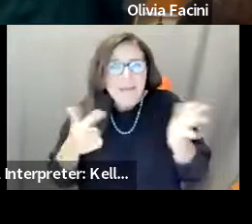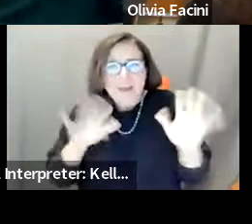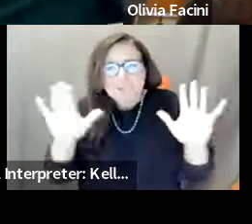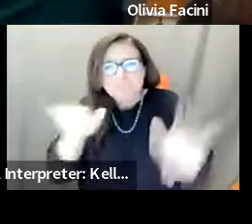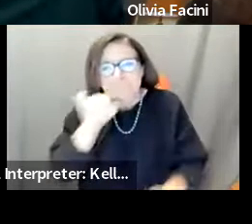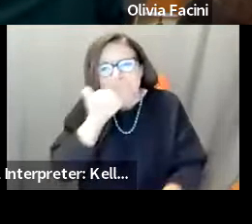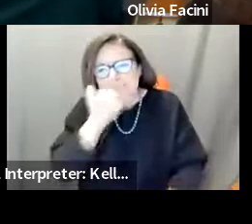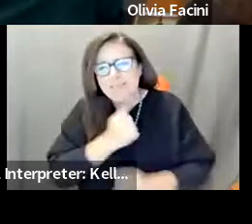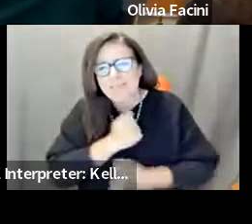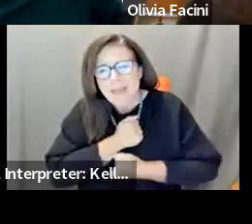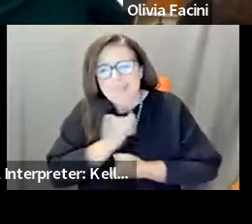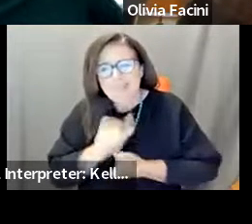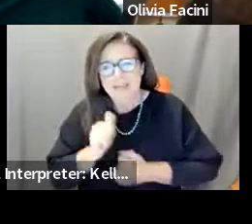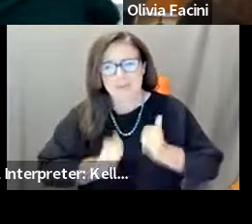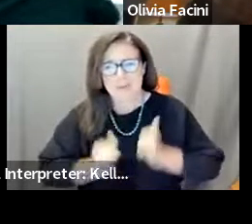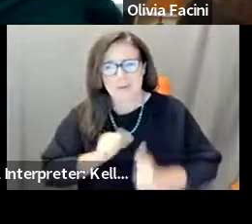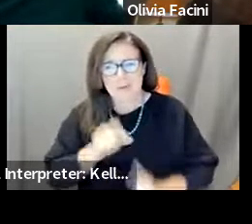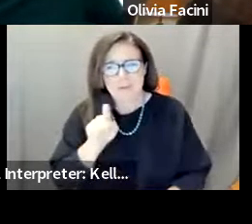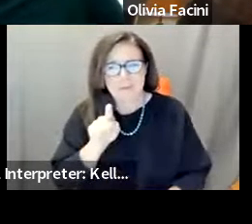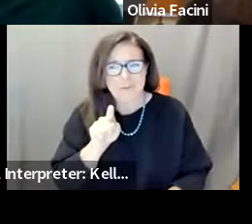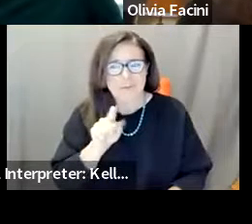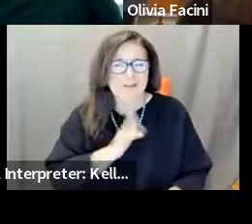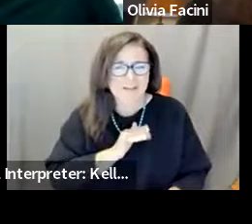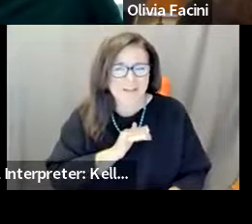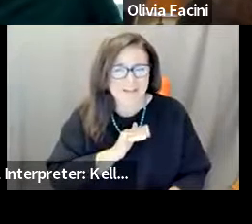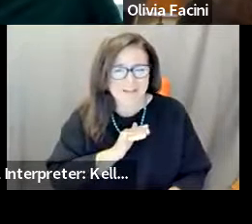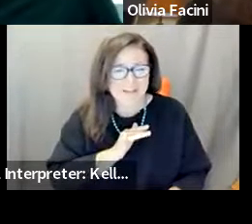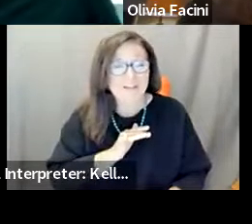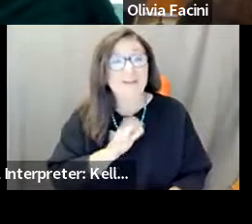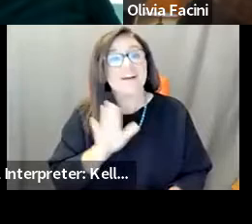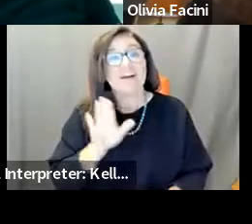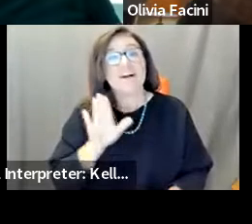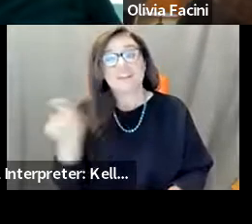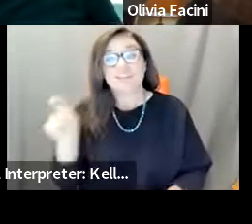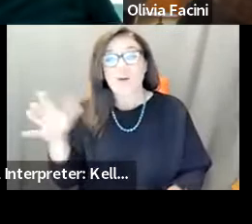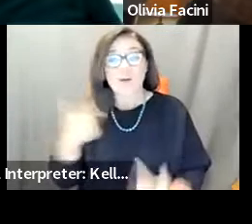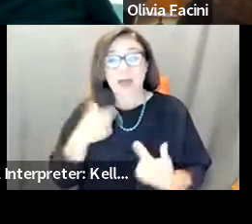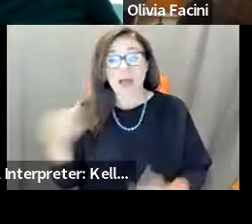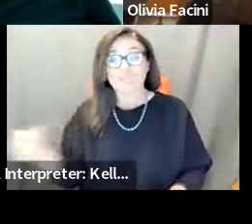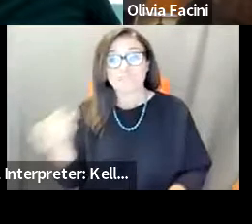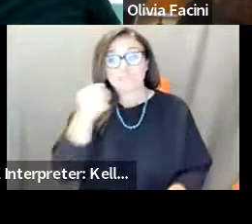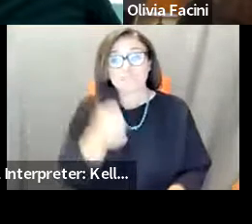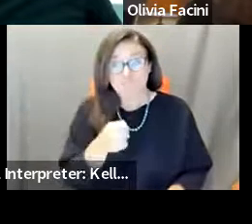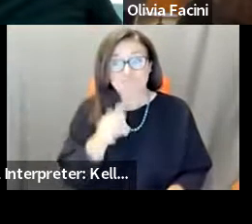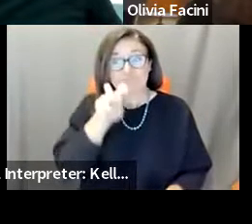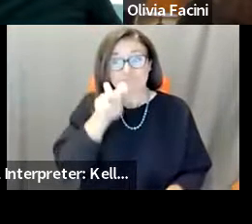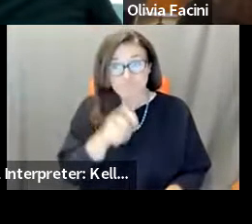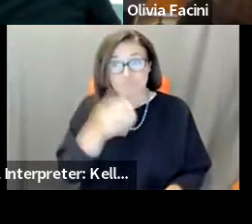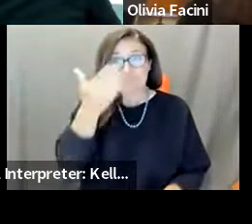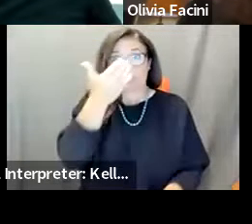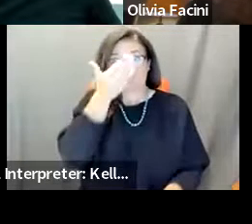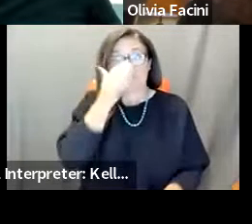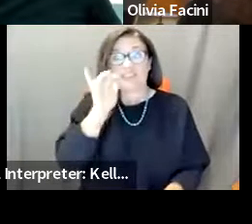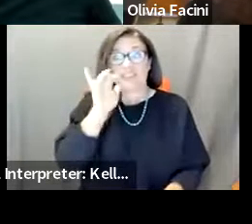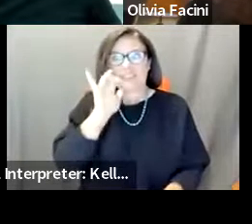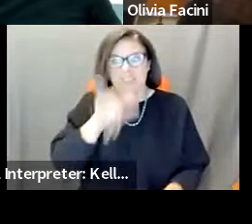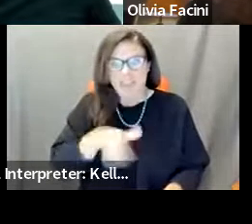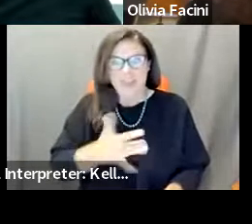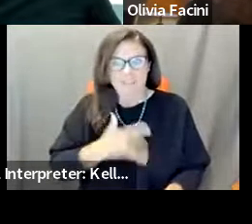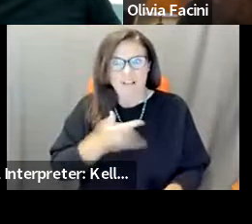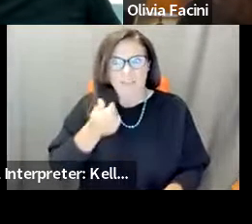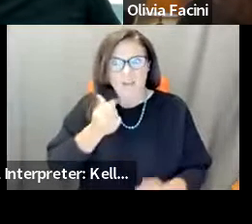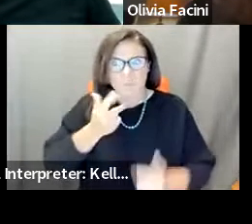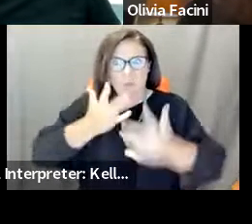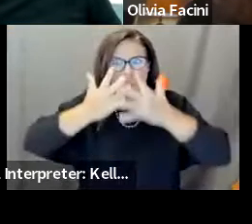was great. But I was in the very front row, and it just seemed like too much for me because